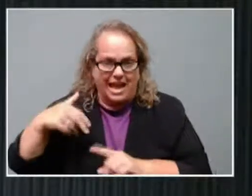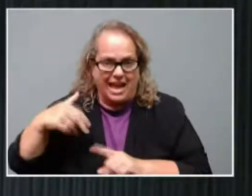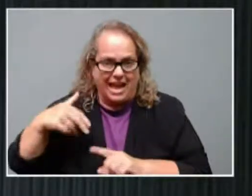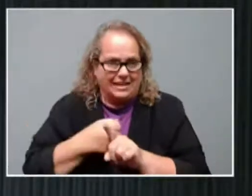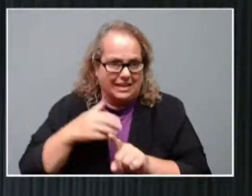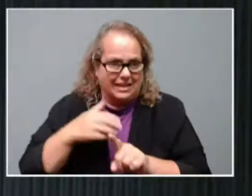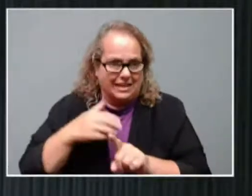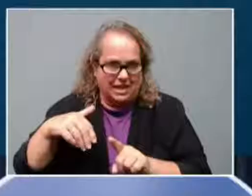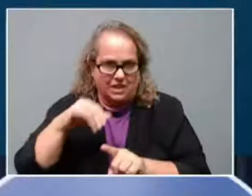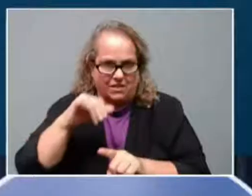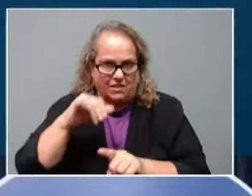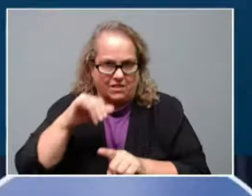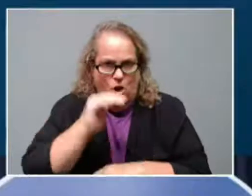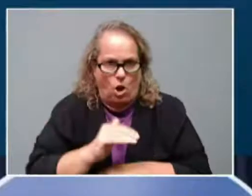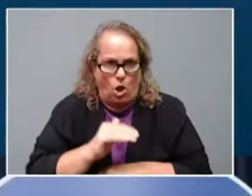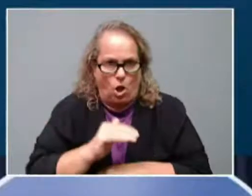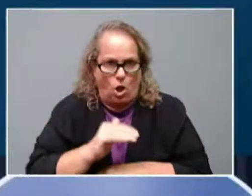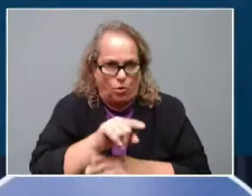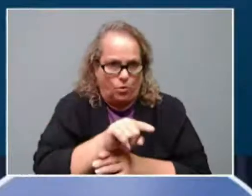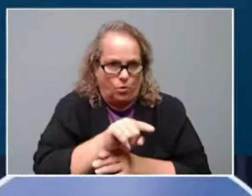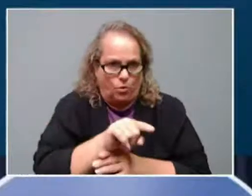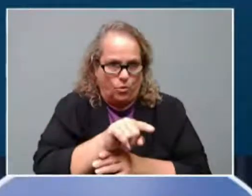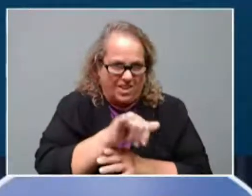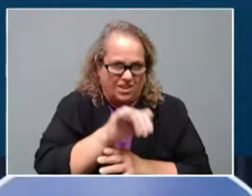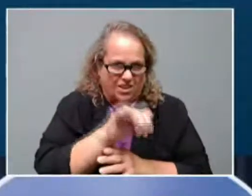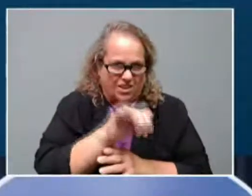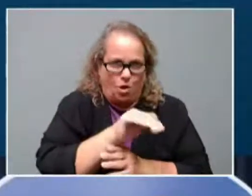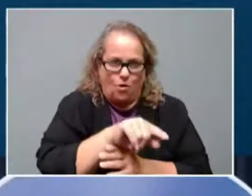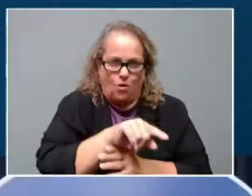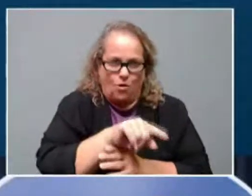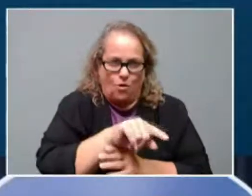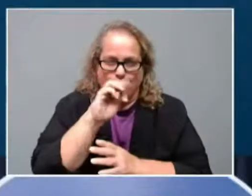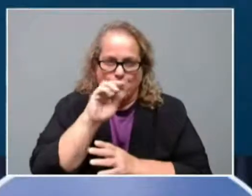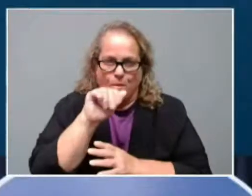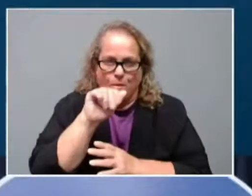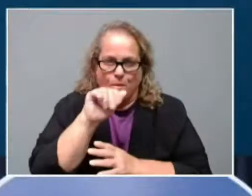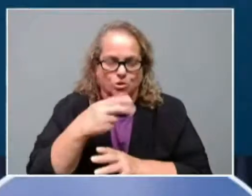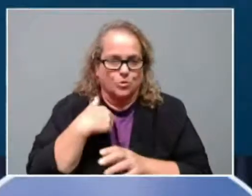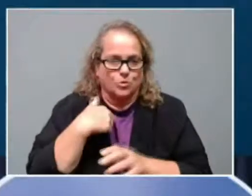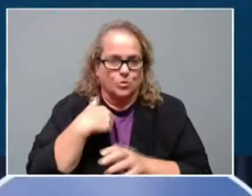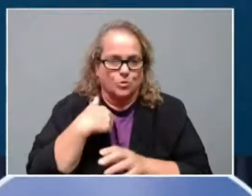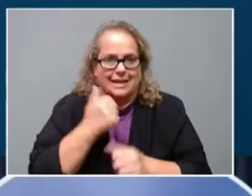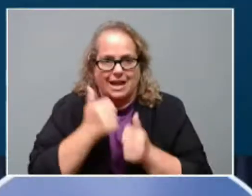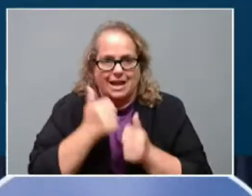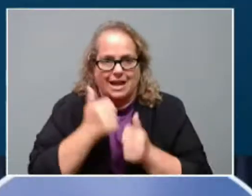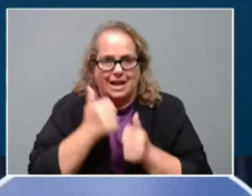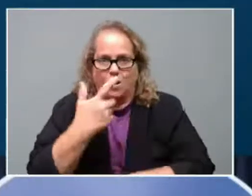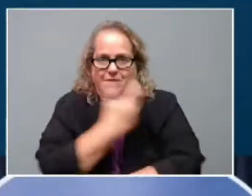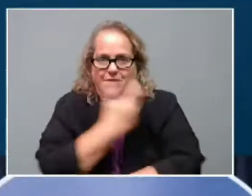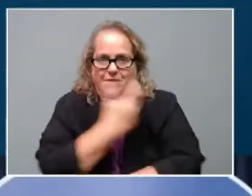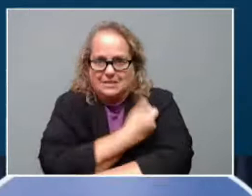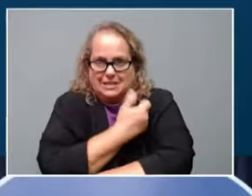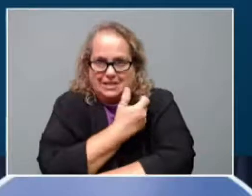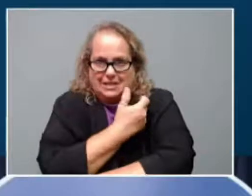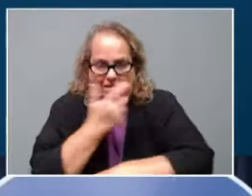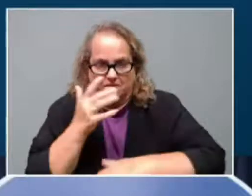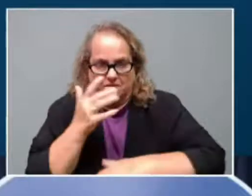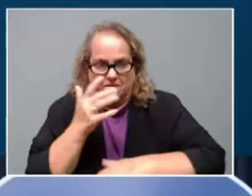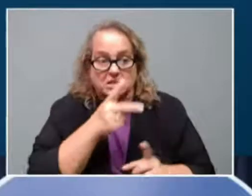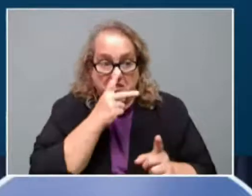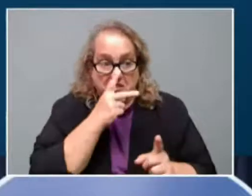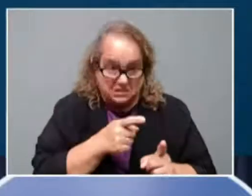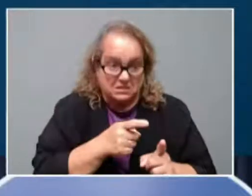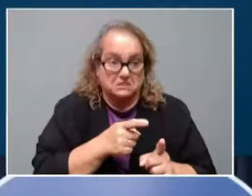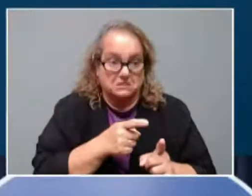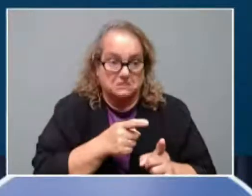the low point, right? That is when we are just getting everybody vaccinated. And as you can see, it's fairly